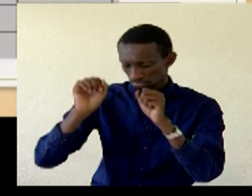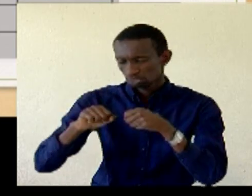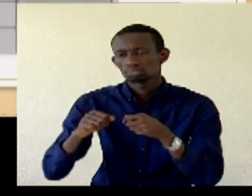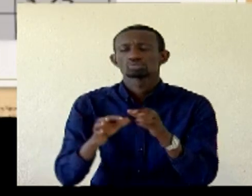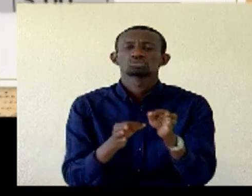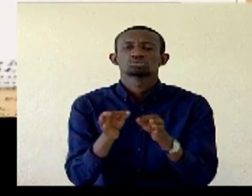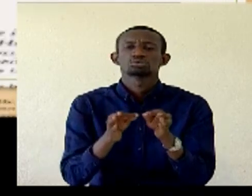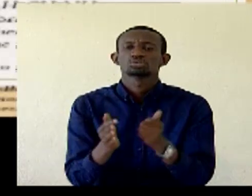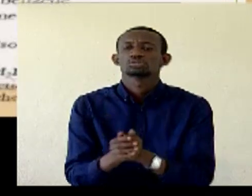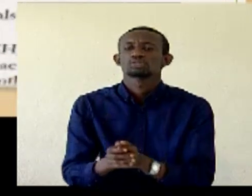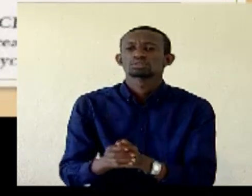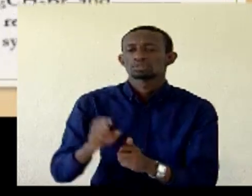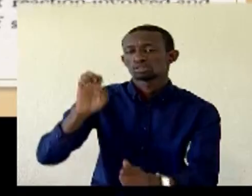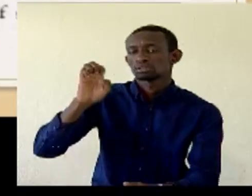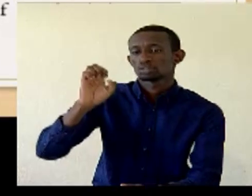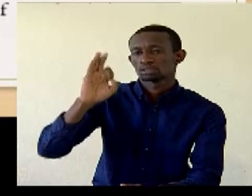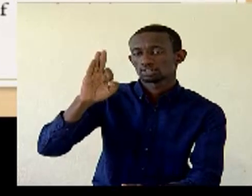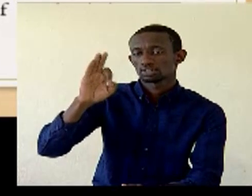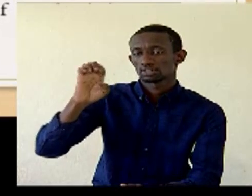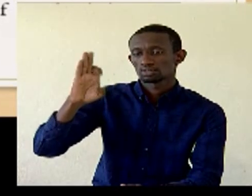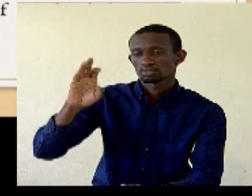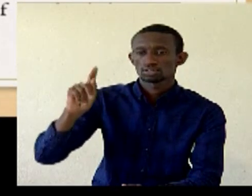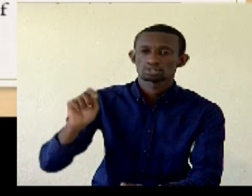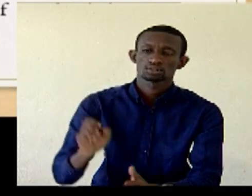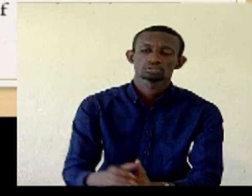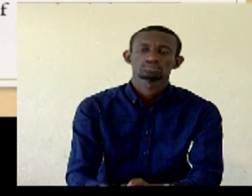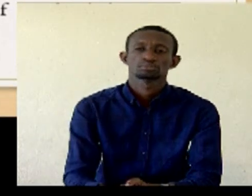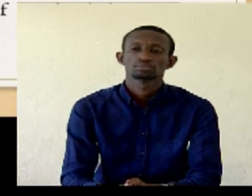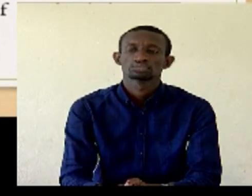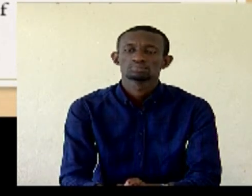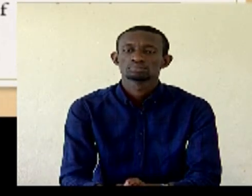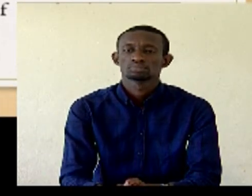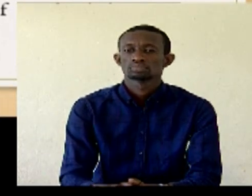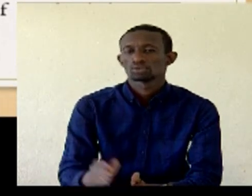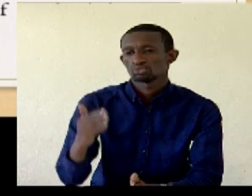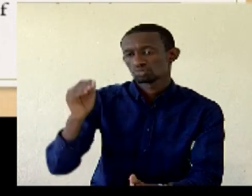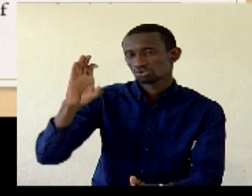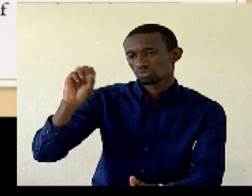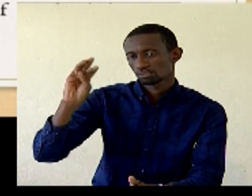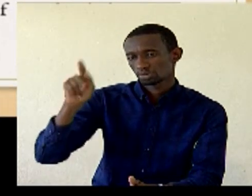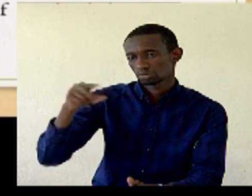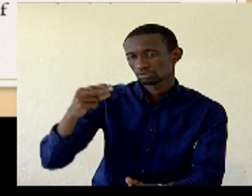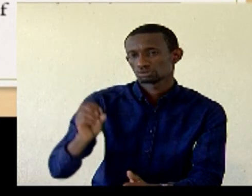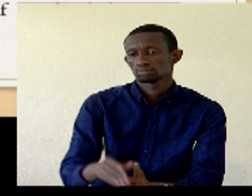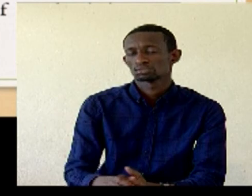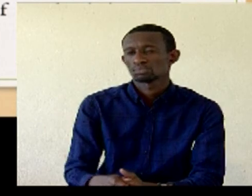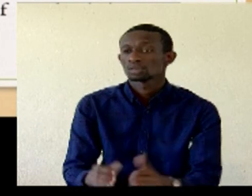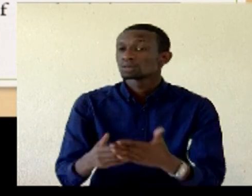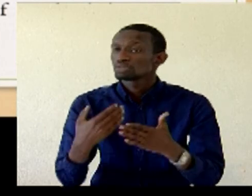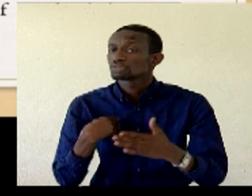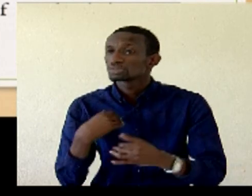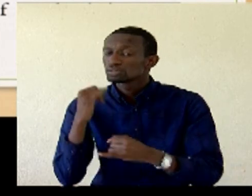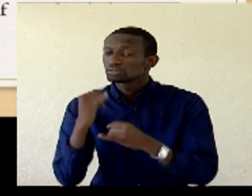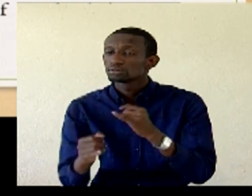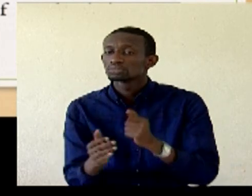describe the effect of substituents on the alkalinity of these compounds. So before I wind up, I